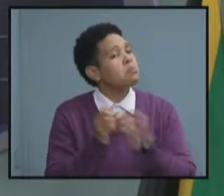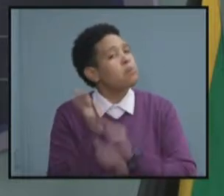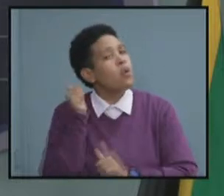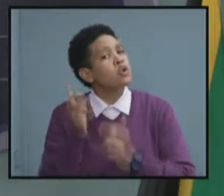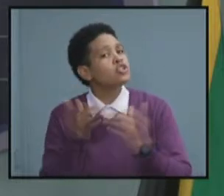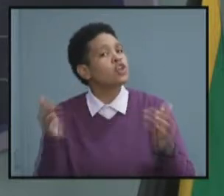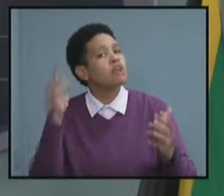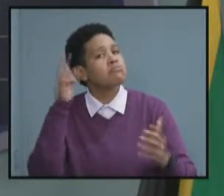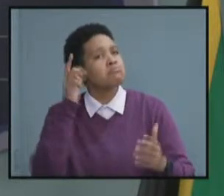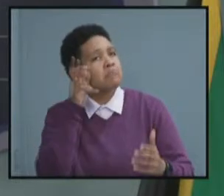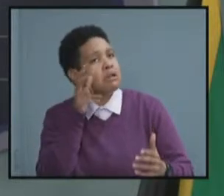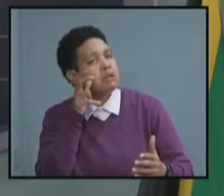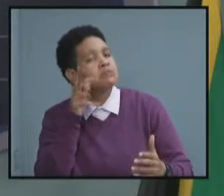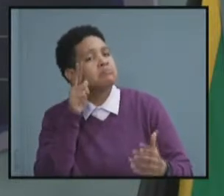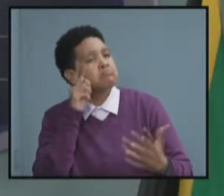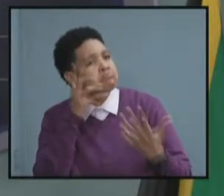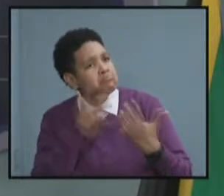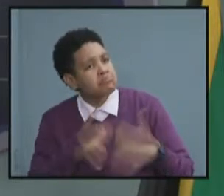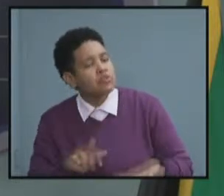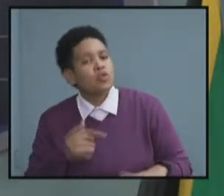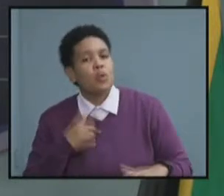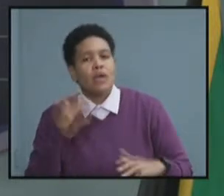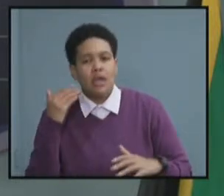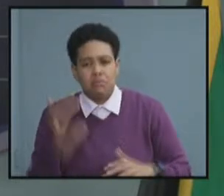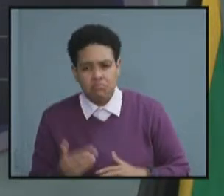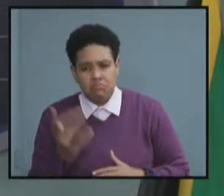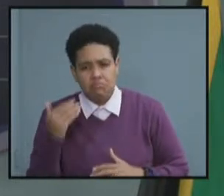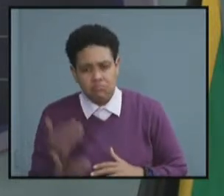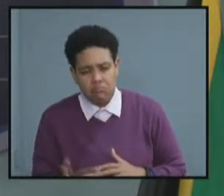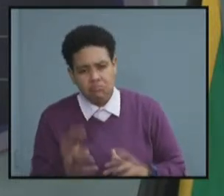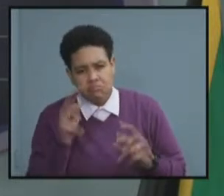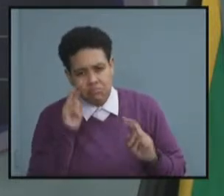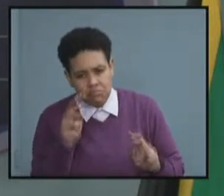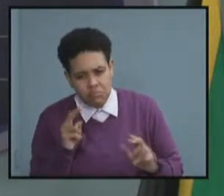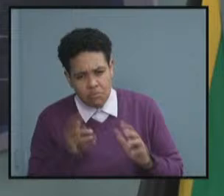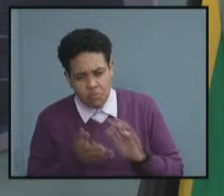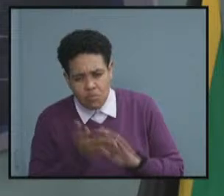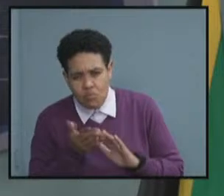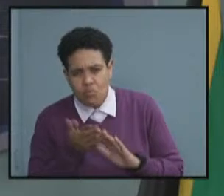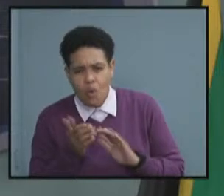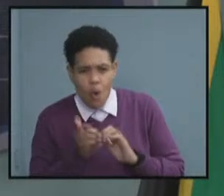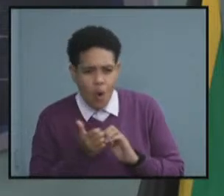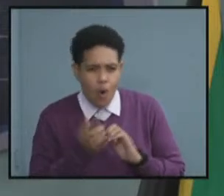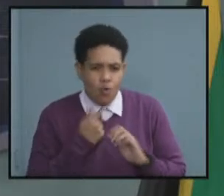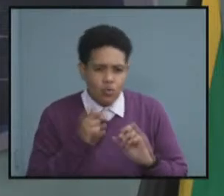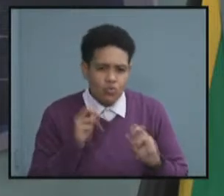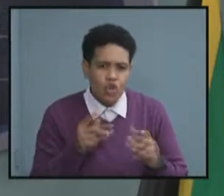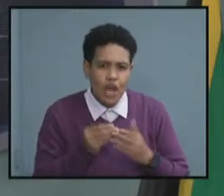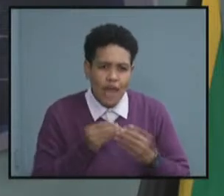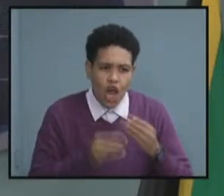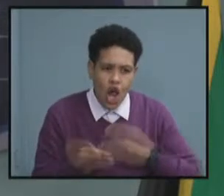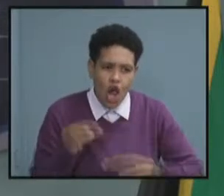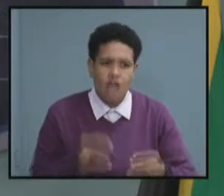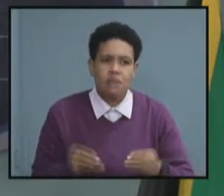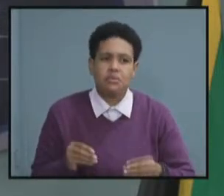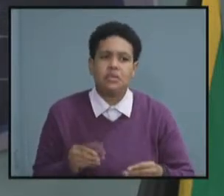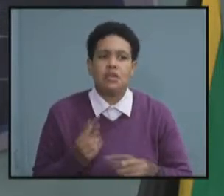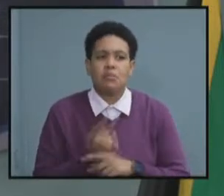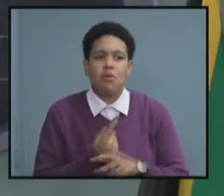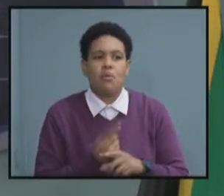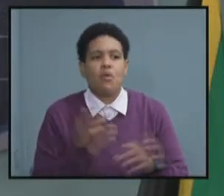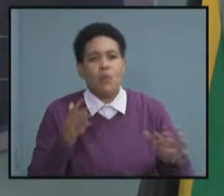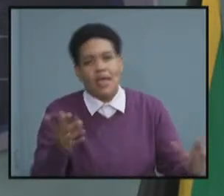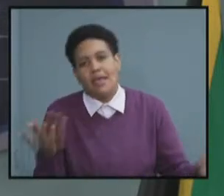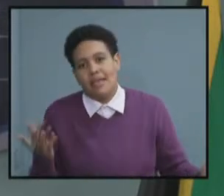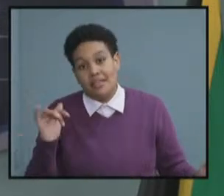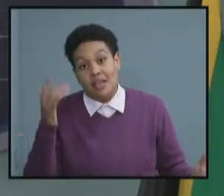compliance, so that means we can move in a measured way in returning the economy. And